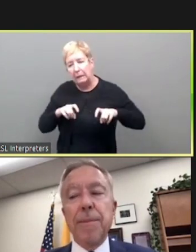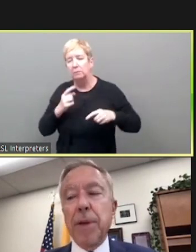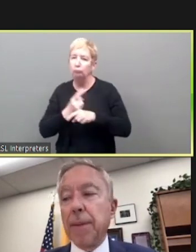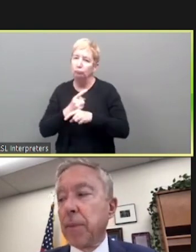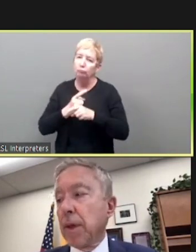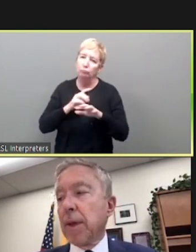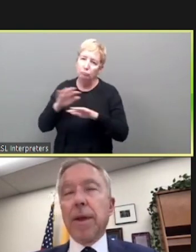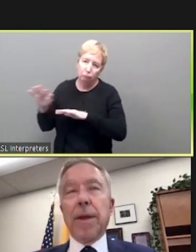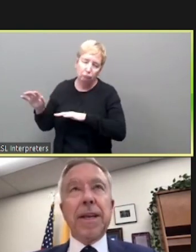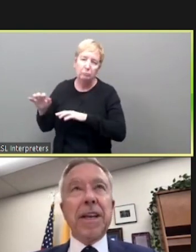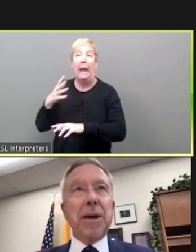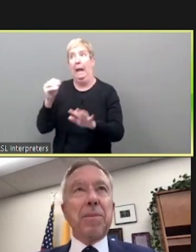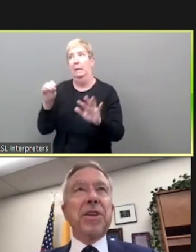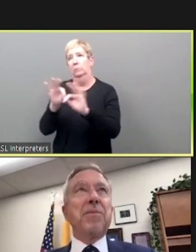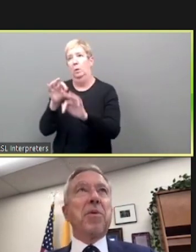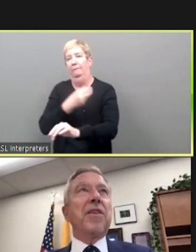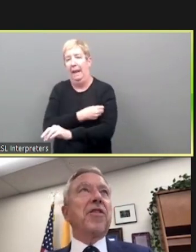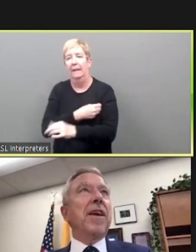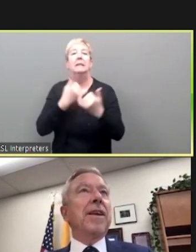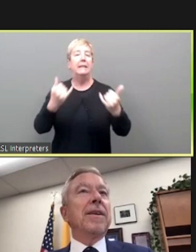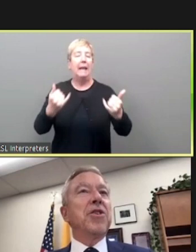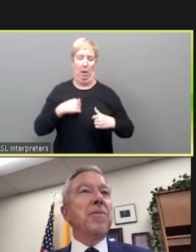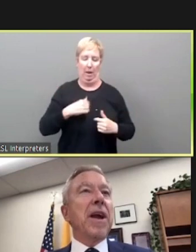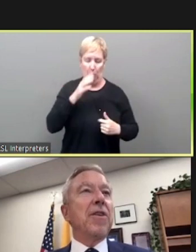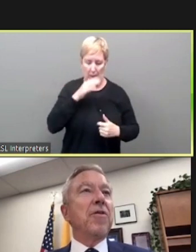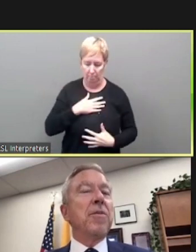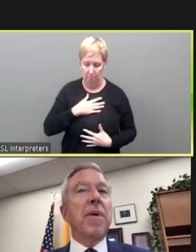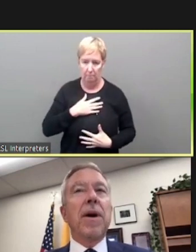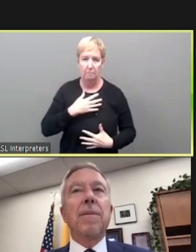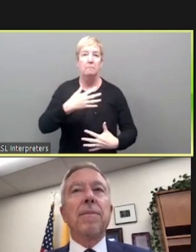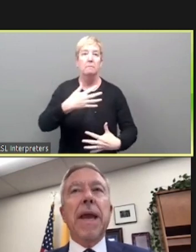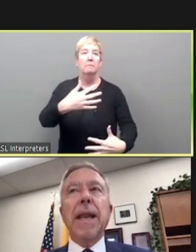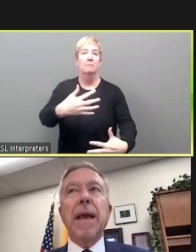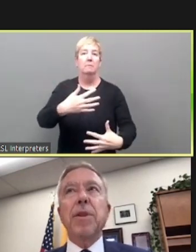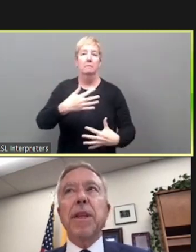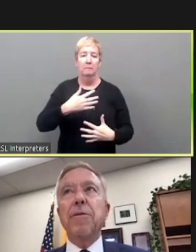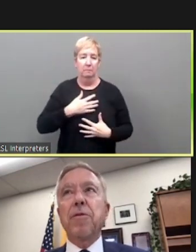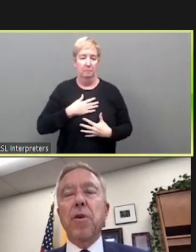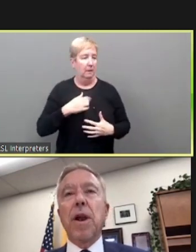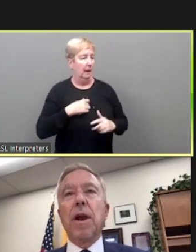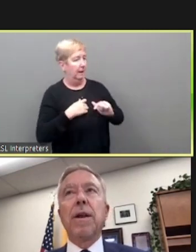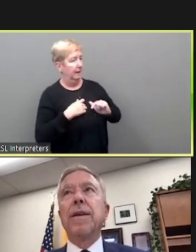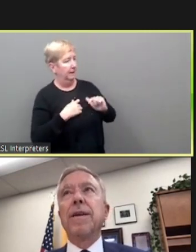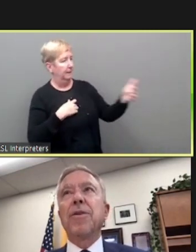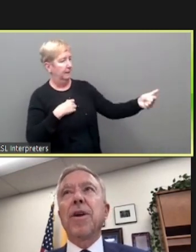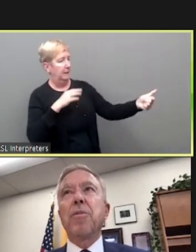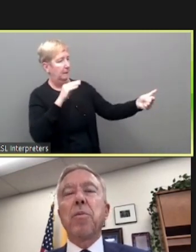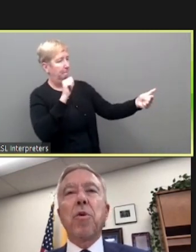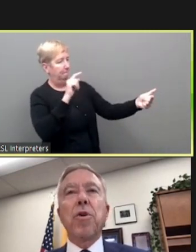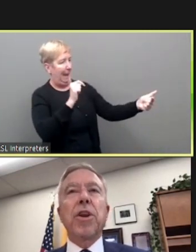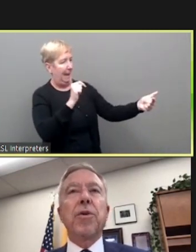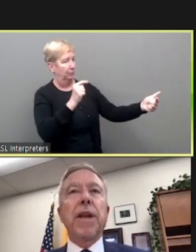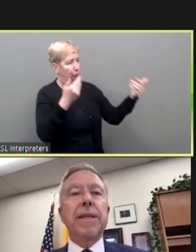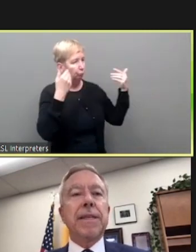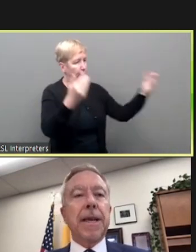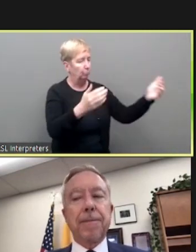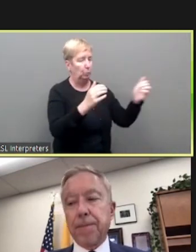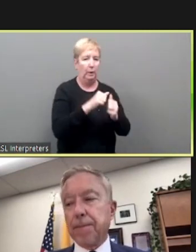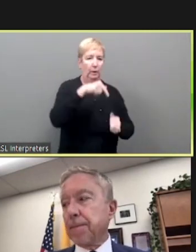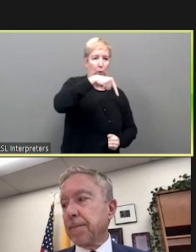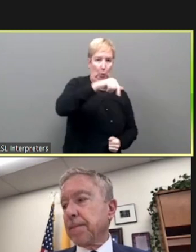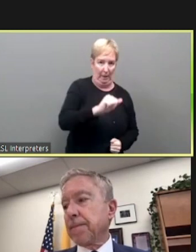that, I'm going to take a couple deep breaths and turn it back over to Matt, I believe, for our reporter Q&A